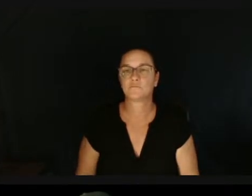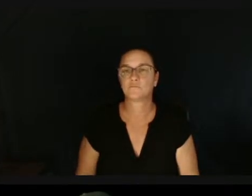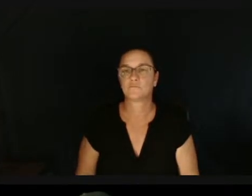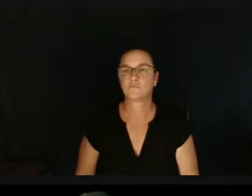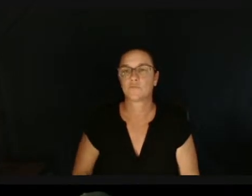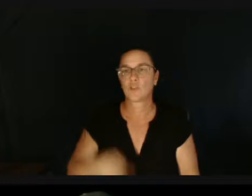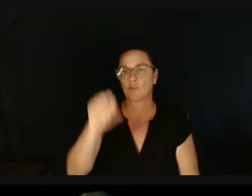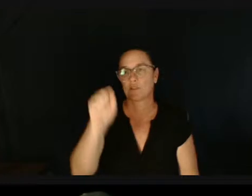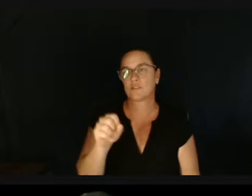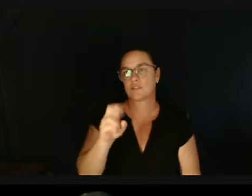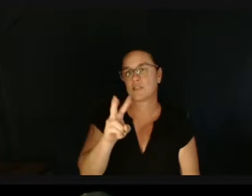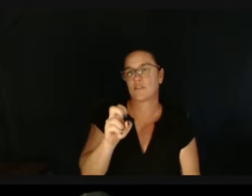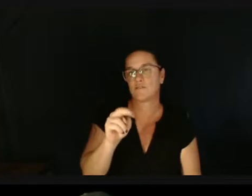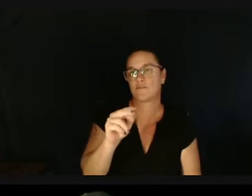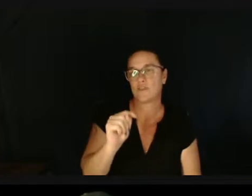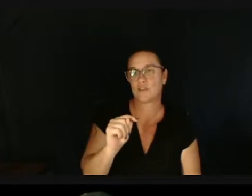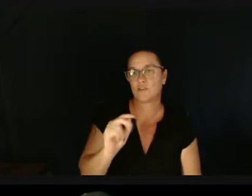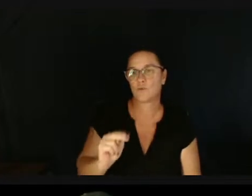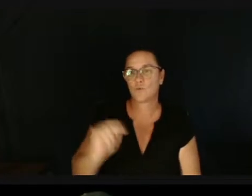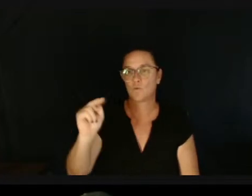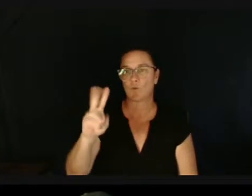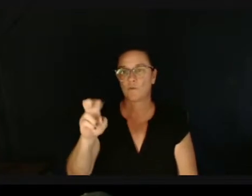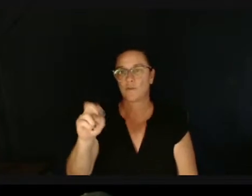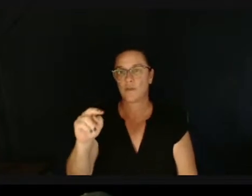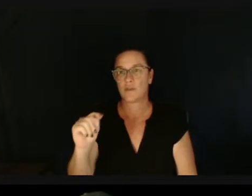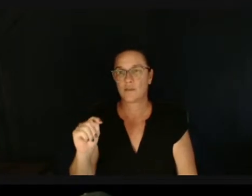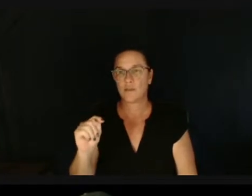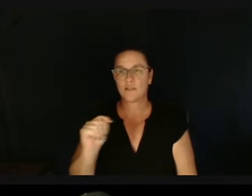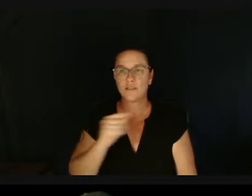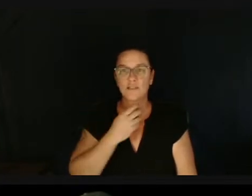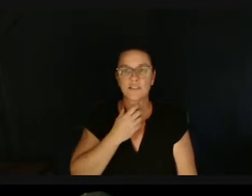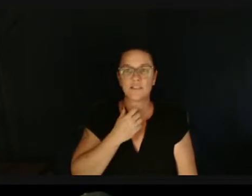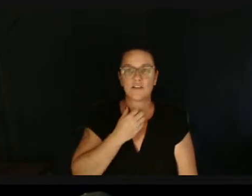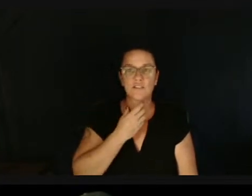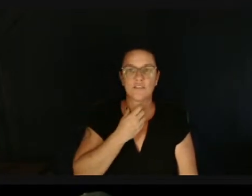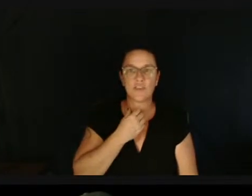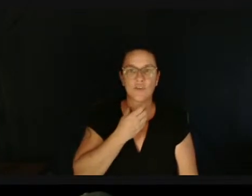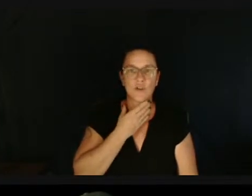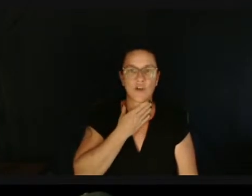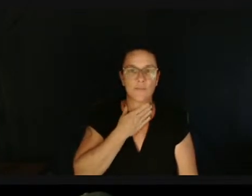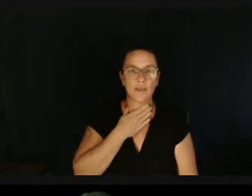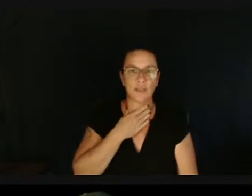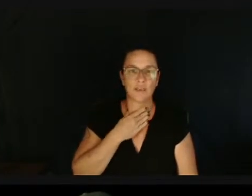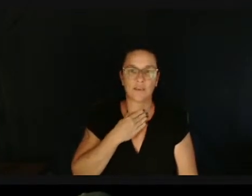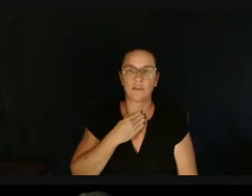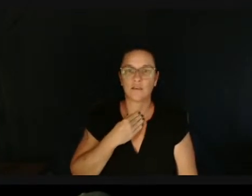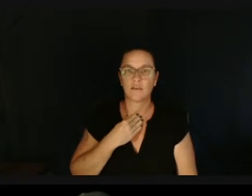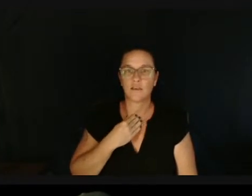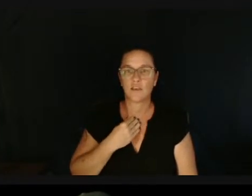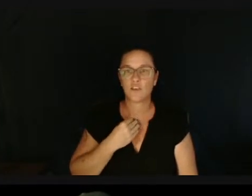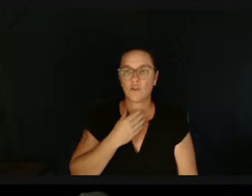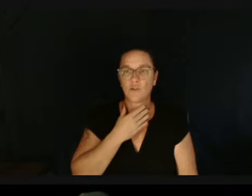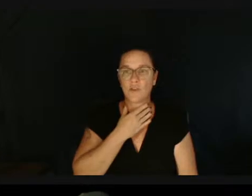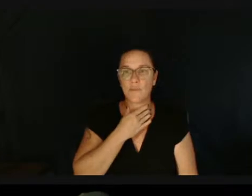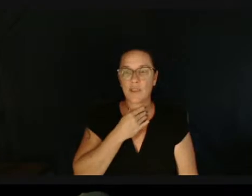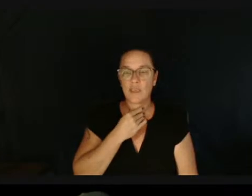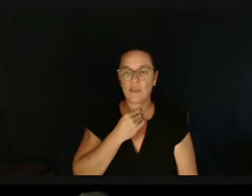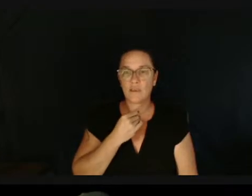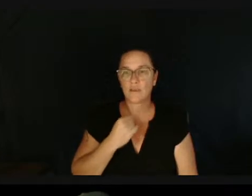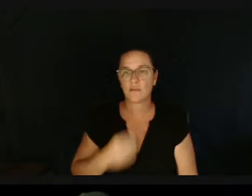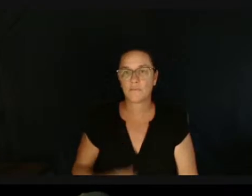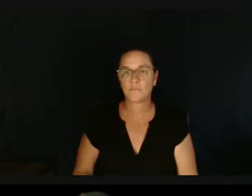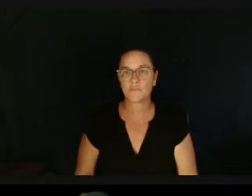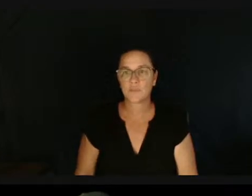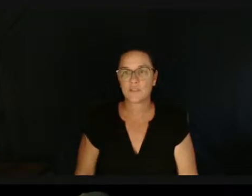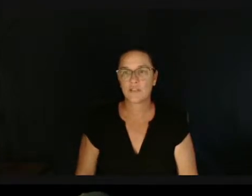south vent and north vent off to the side. So I'm not quite sure if it's still at 50 meters tall from base to up